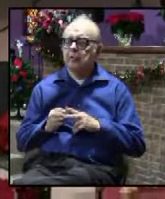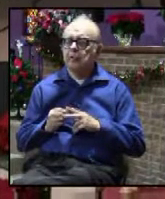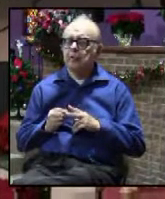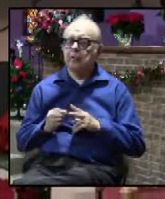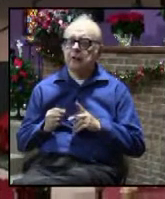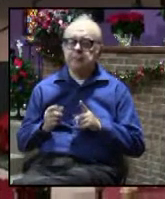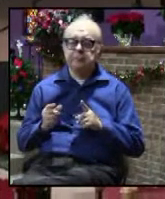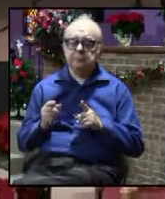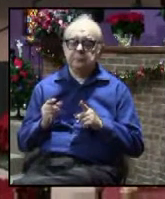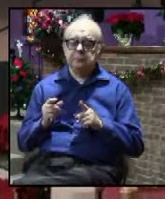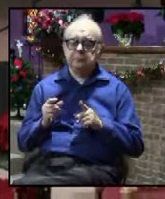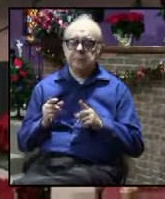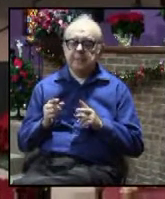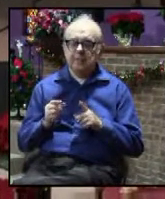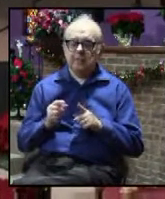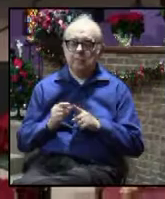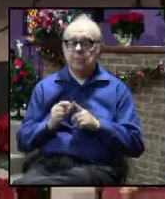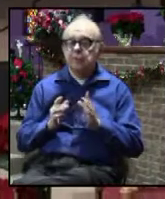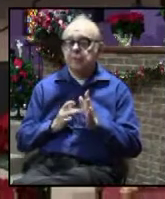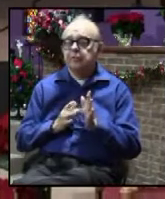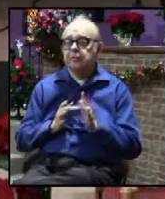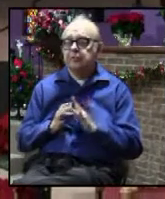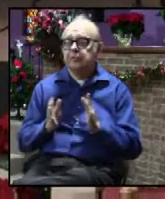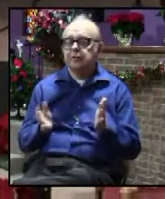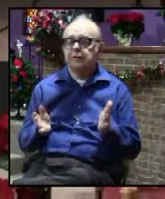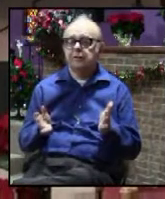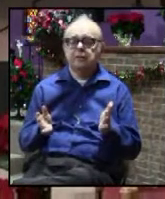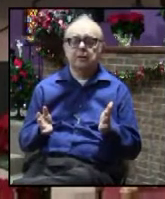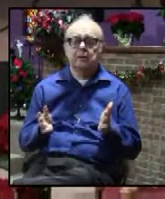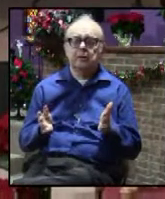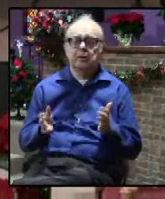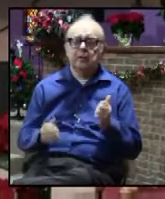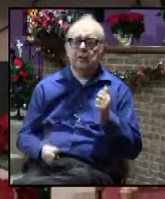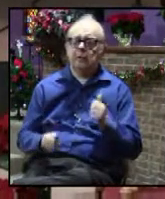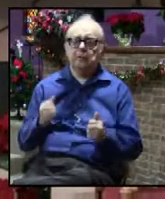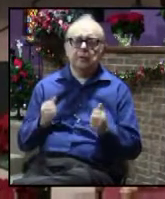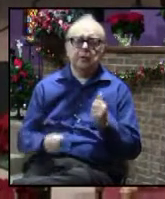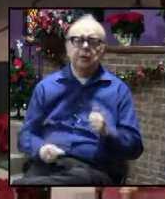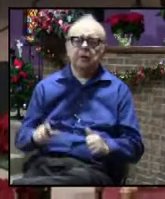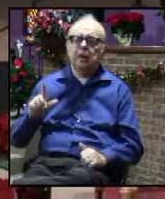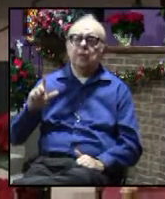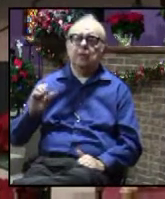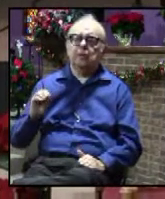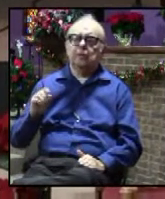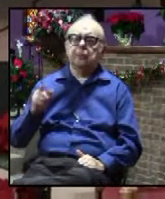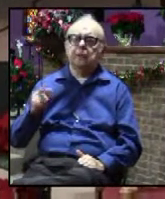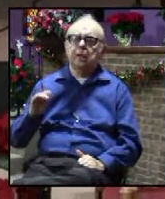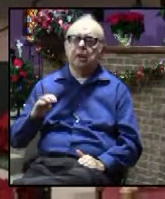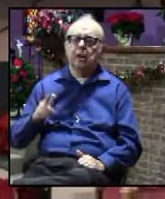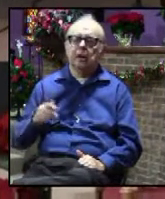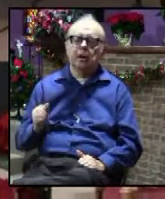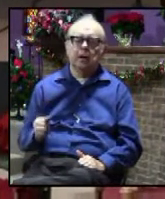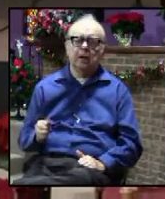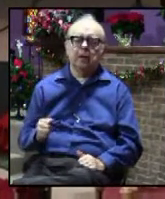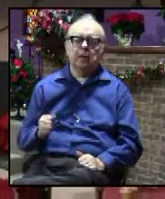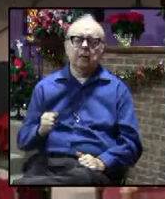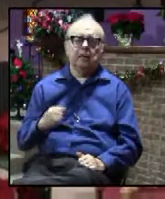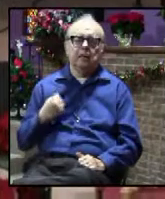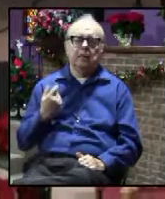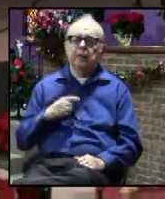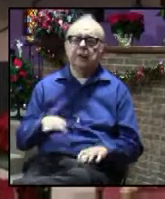His name is Jesus. Amen. That's the most logical choice that we could always